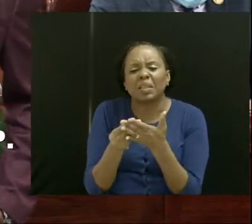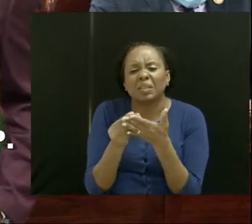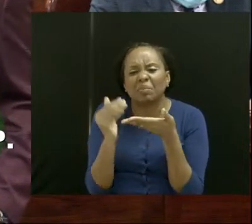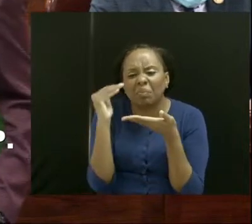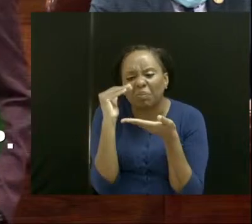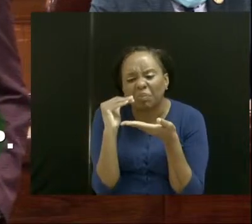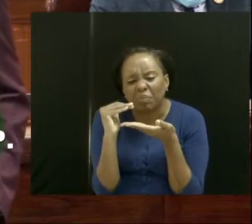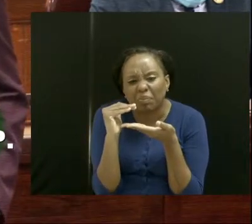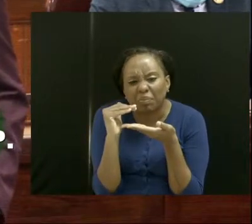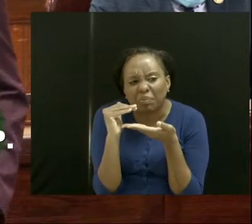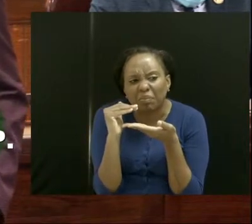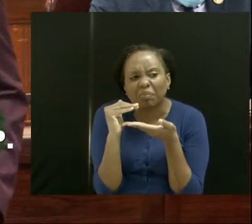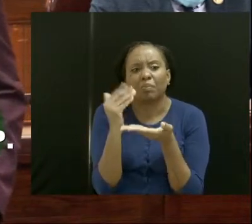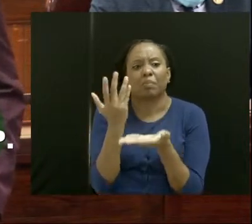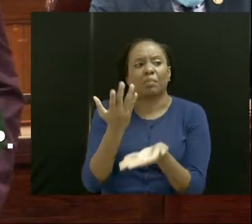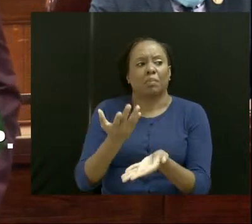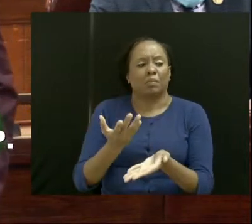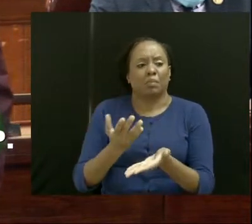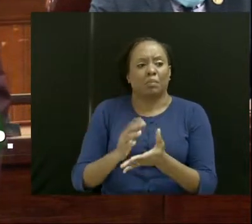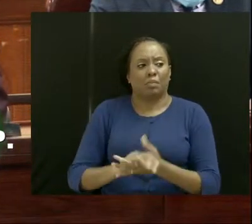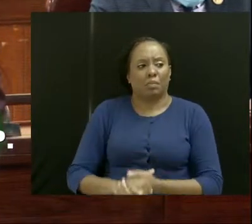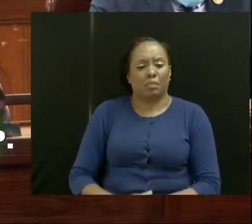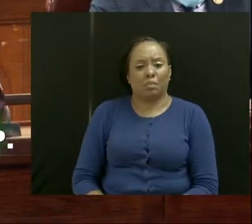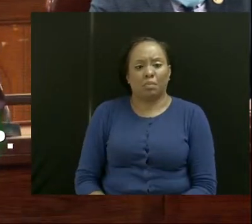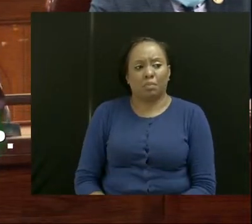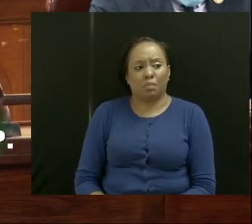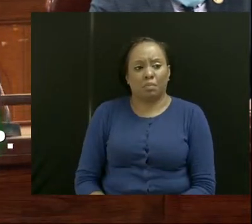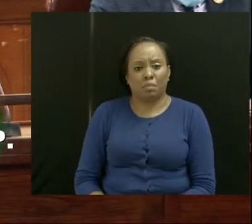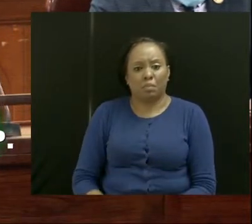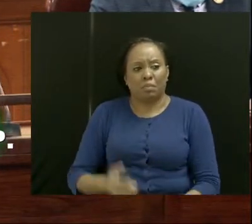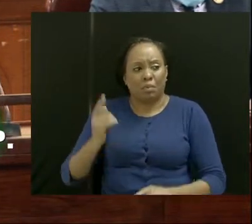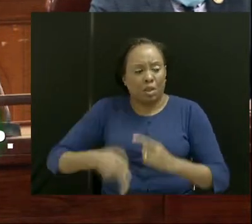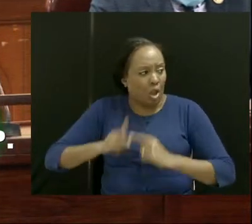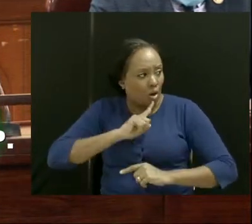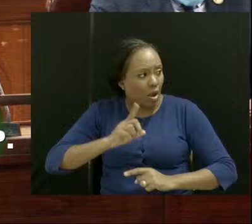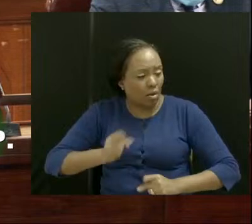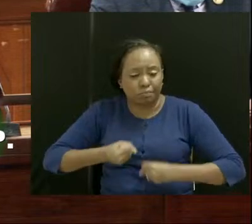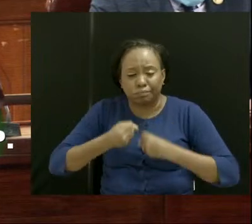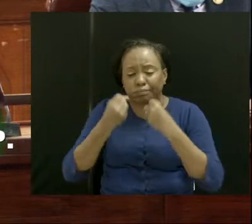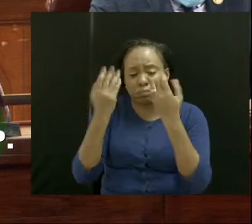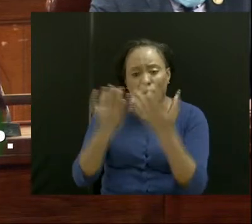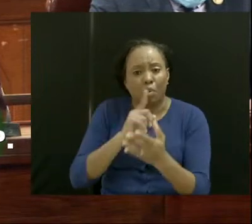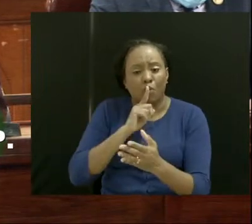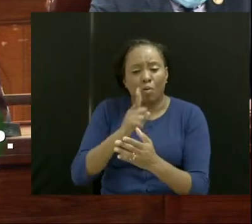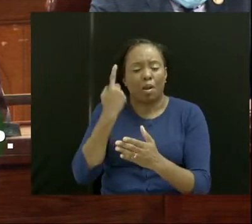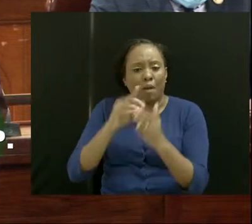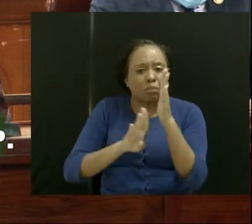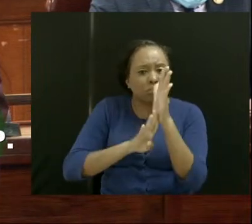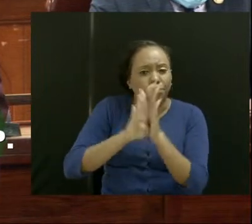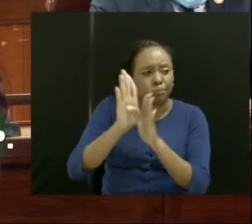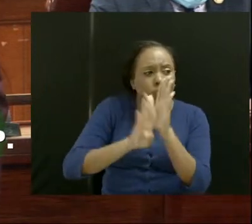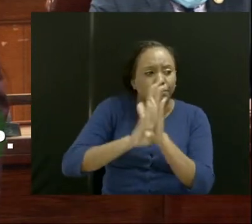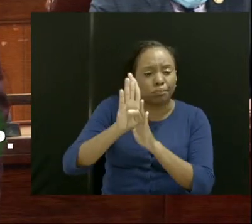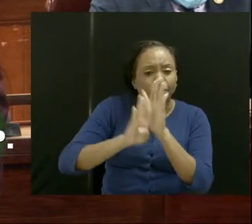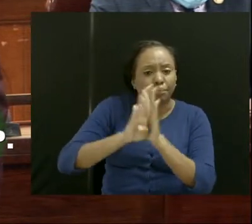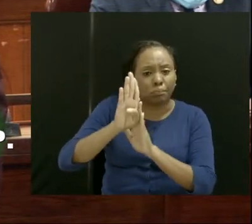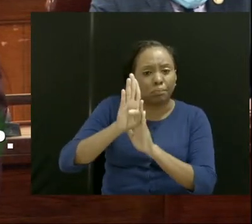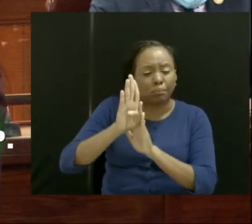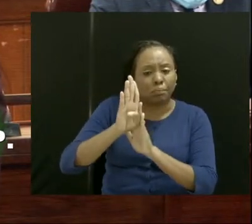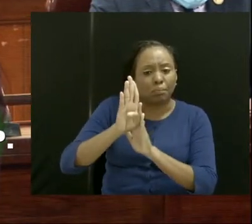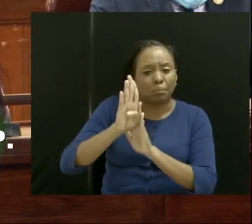of their family and contribute productively to the growth